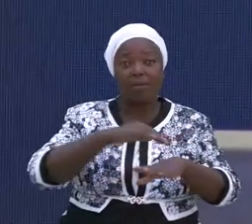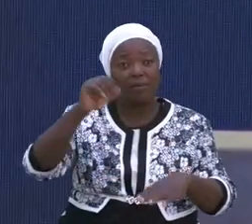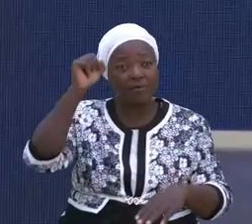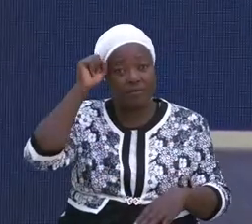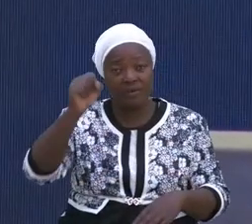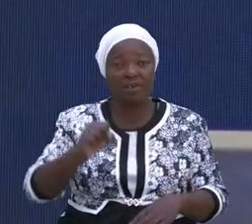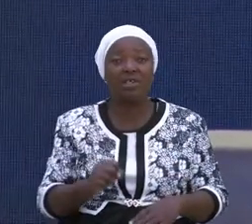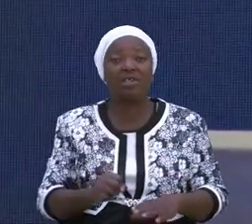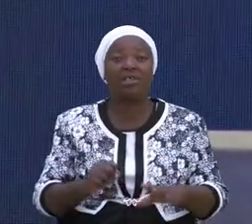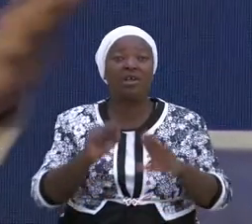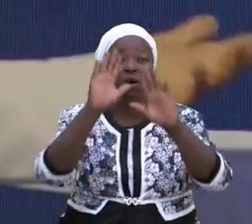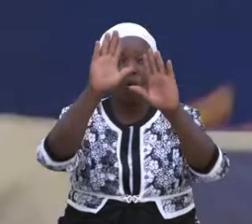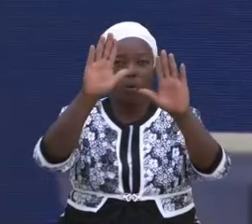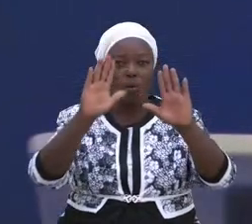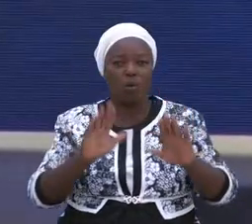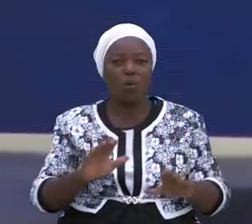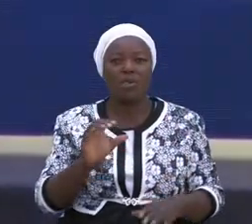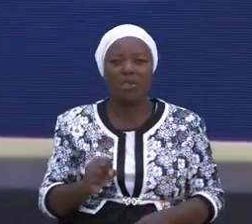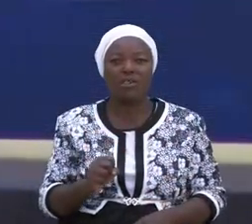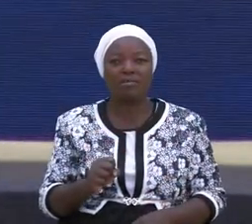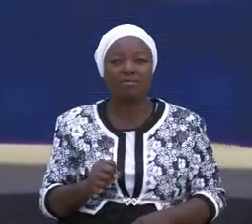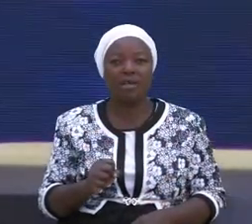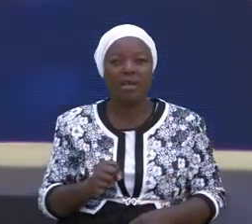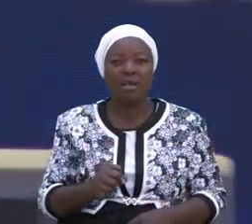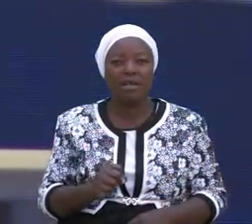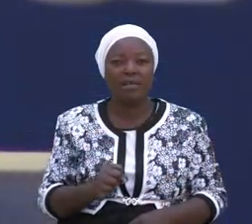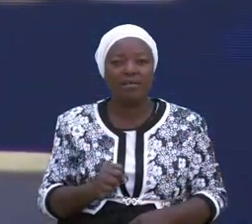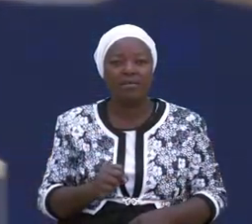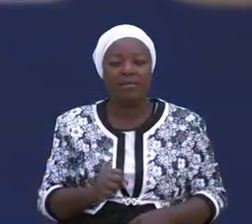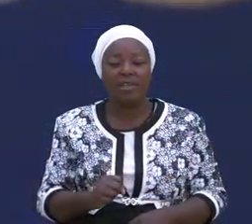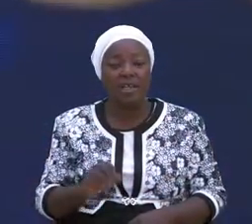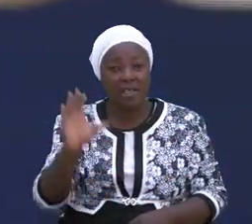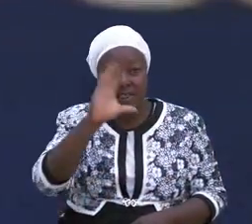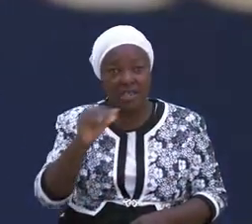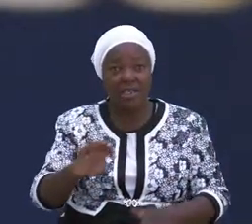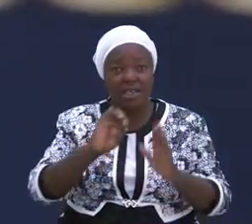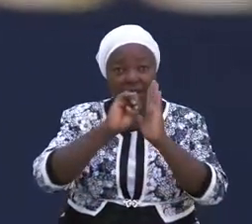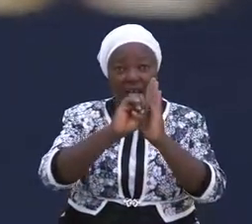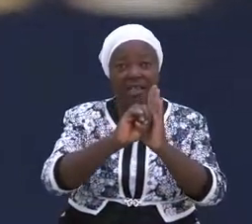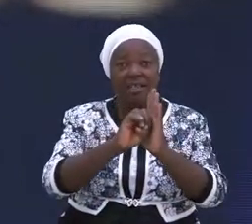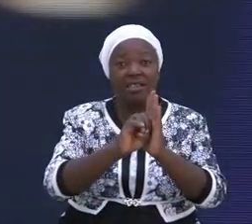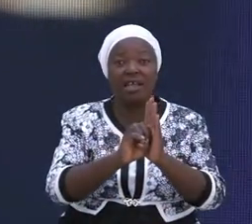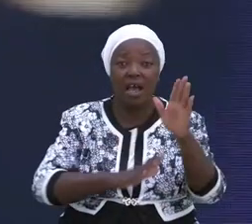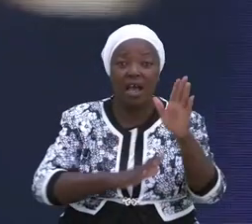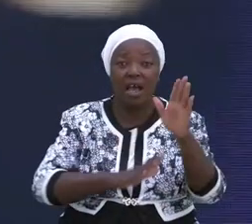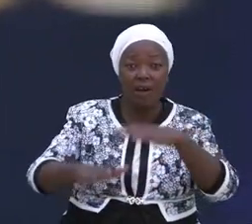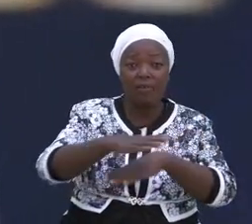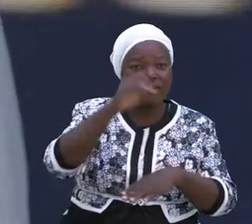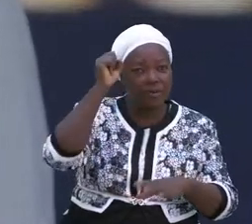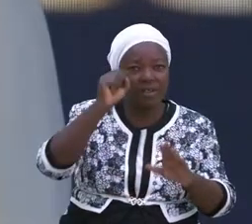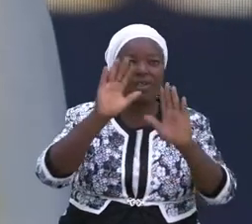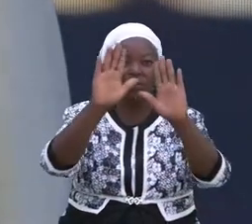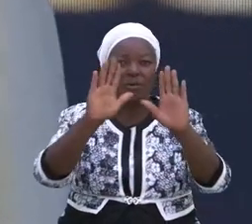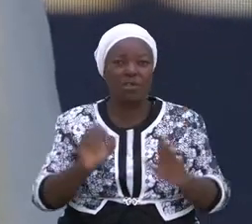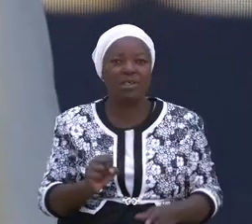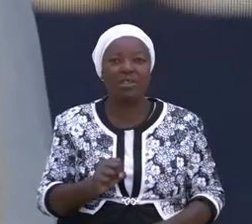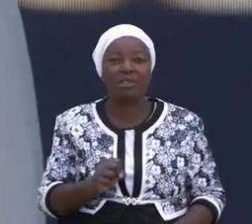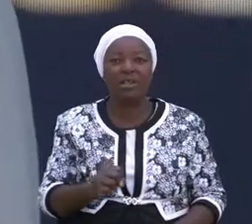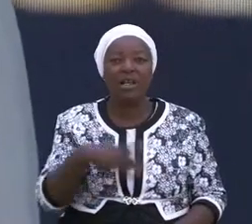wonders. Seeking signs above his wonders. The wonder of